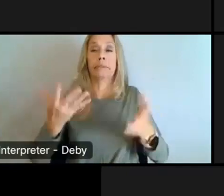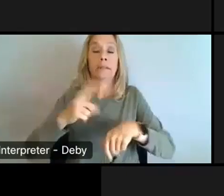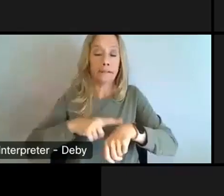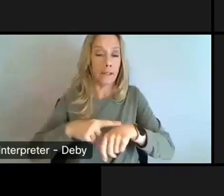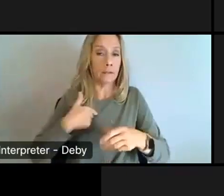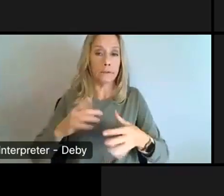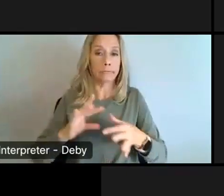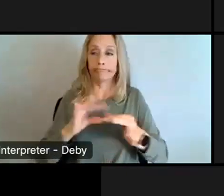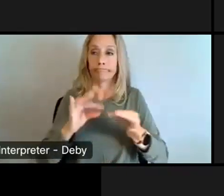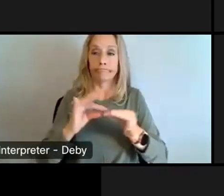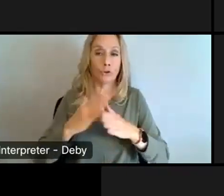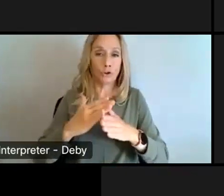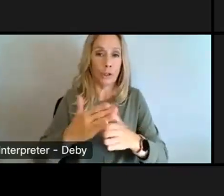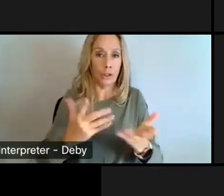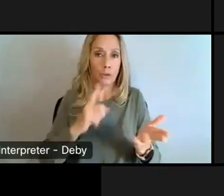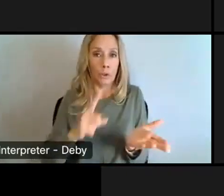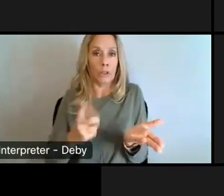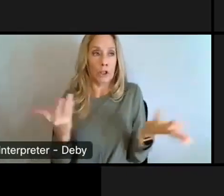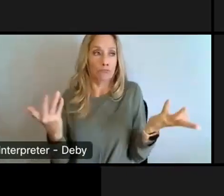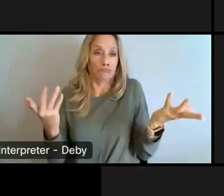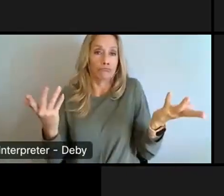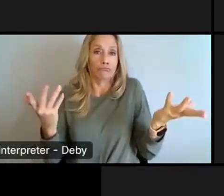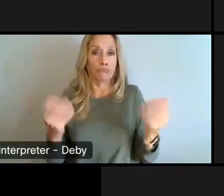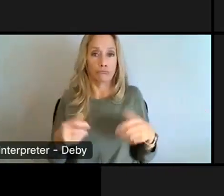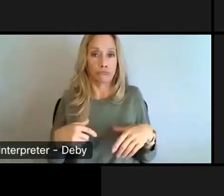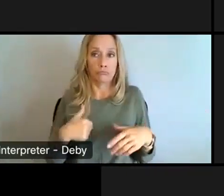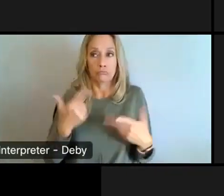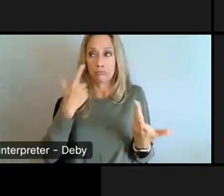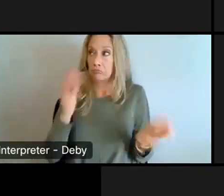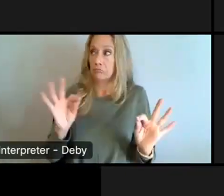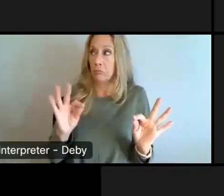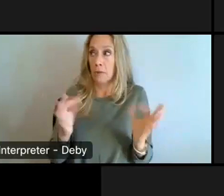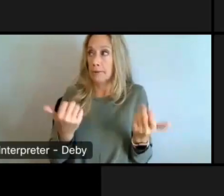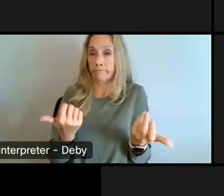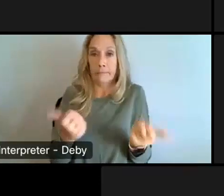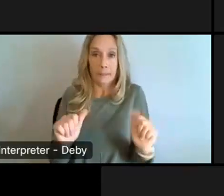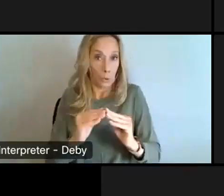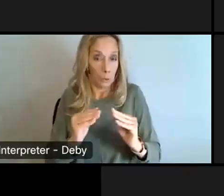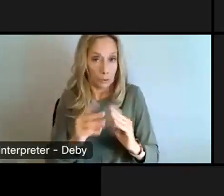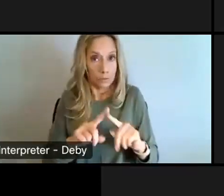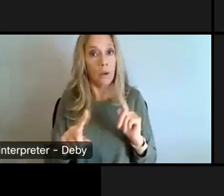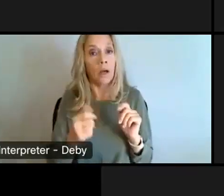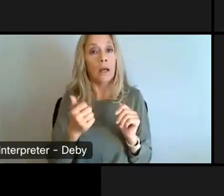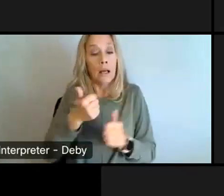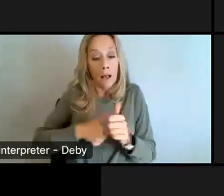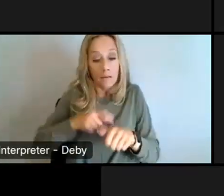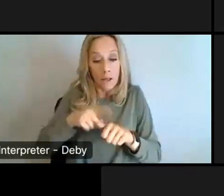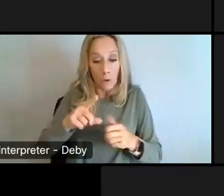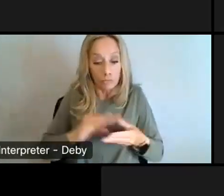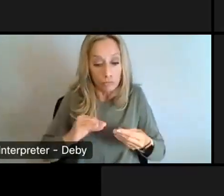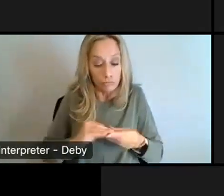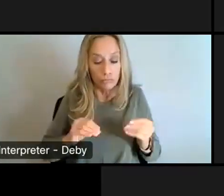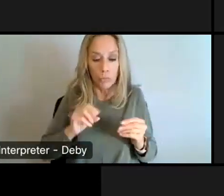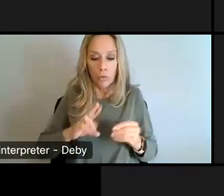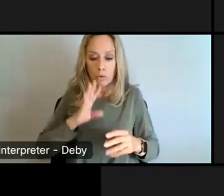um, honestly I don't even think about it much anymore. But every time you tell your story or you talk about your